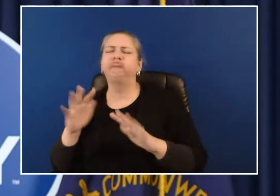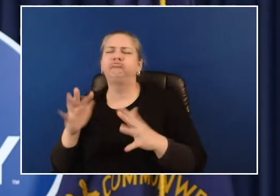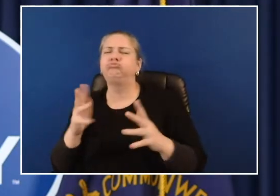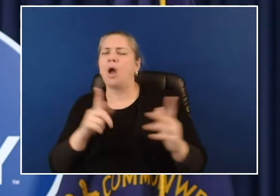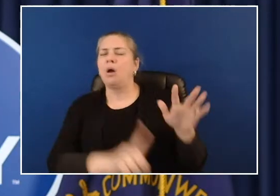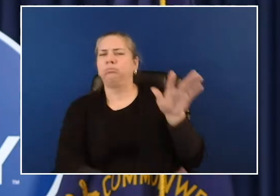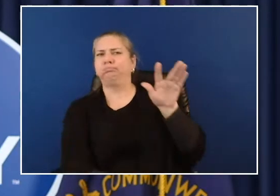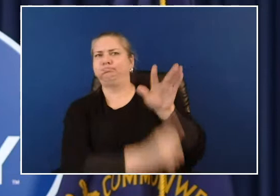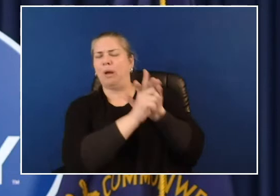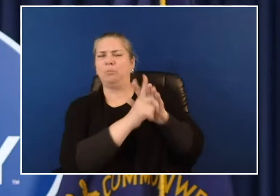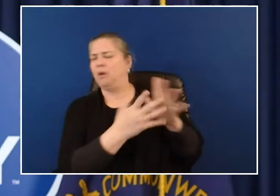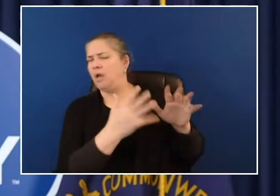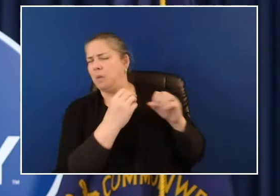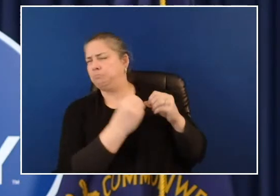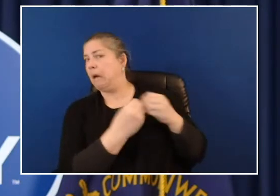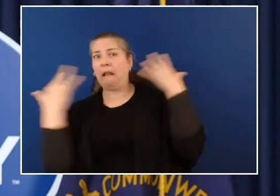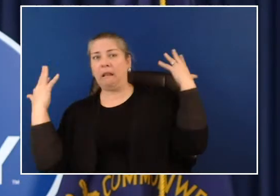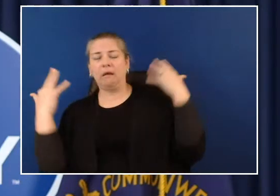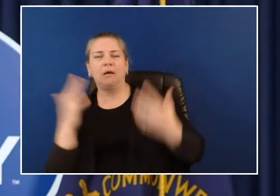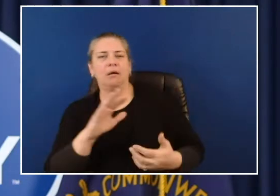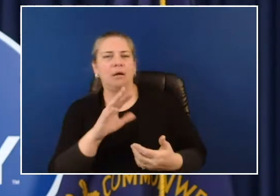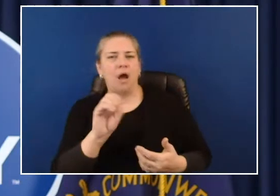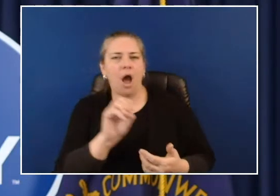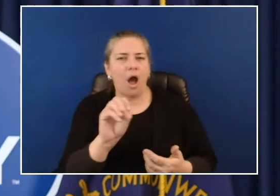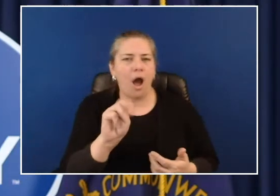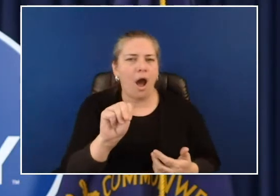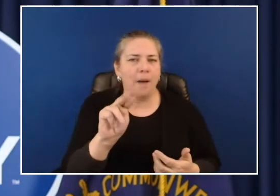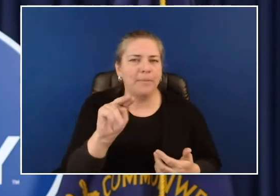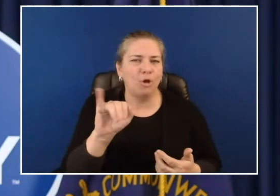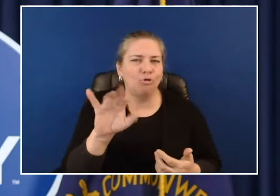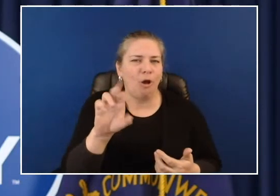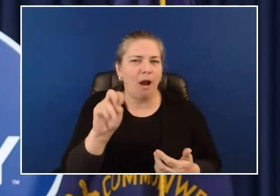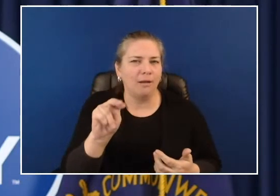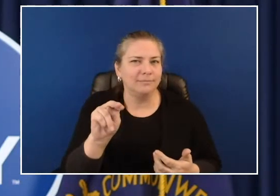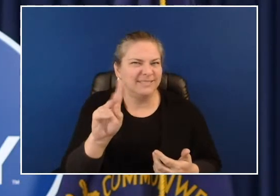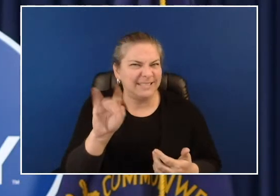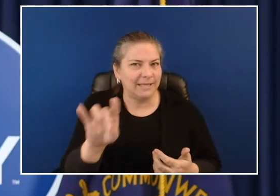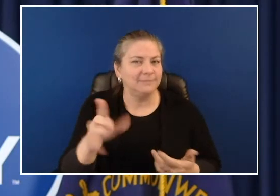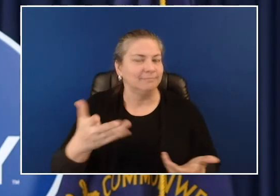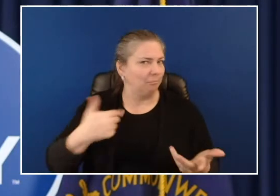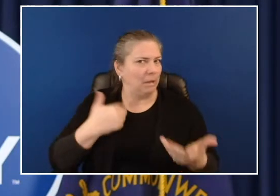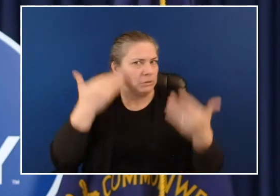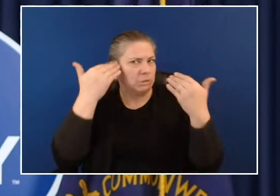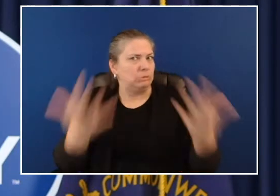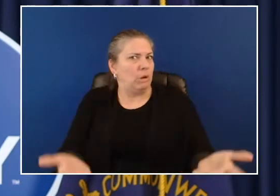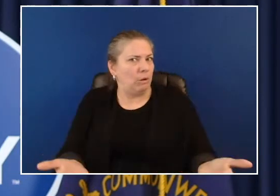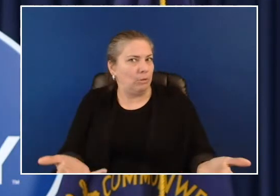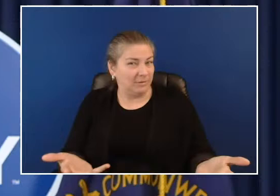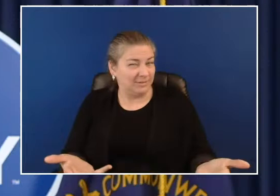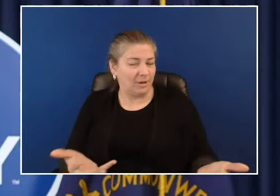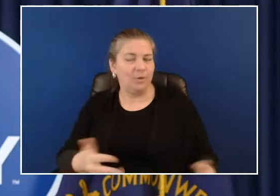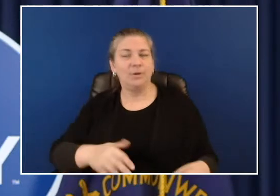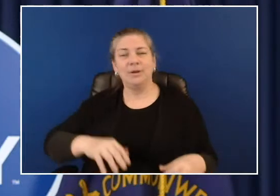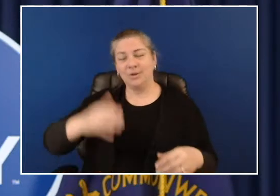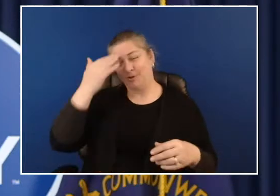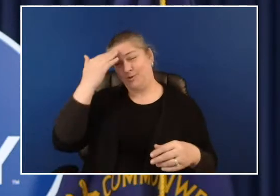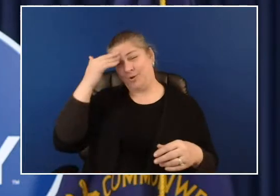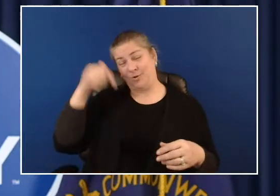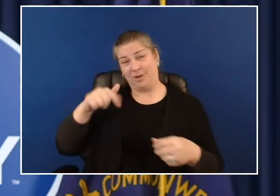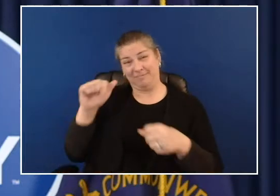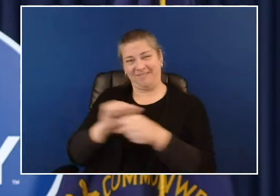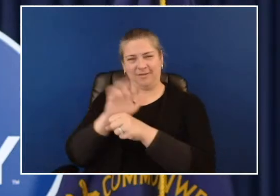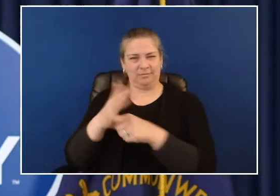pandemic. So I think we've got to be humble. This is a virus that for us is still less than 2 years old. It's a 1 in every